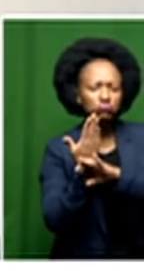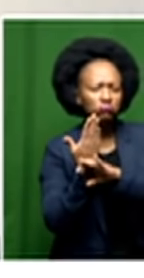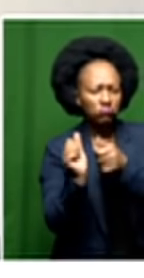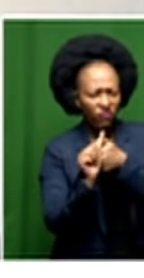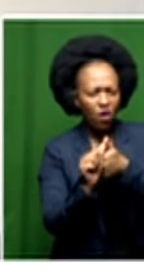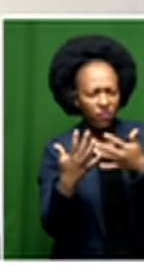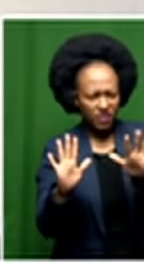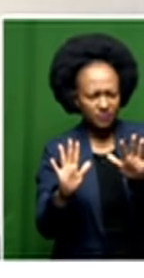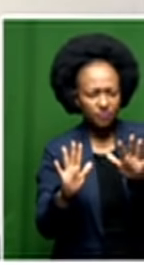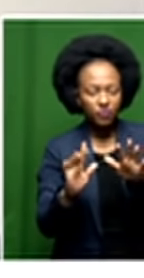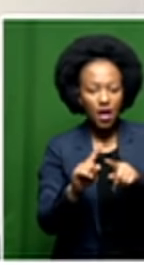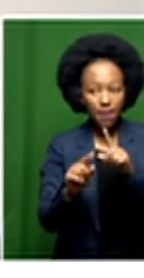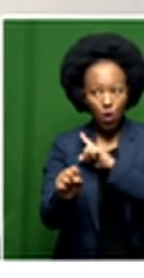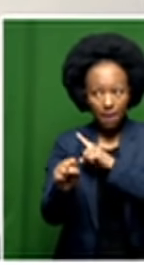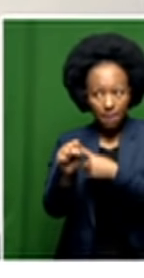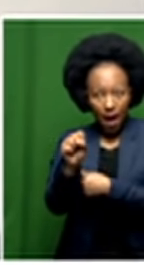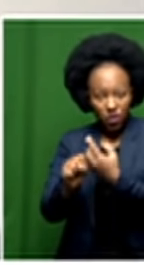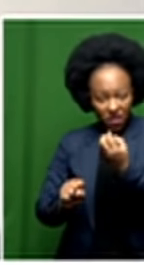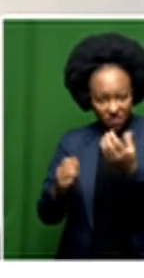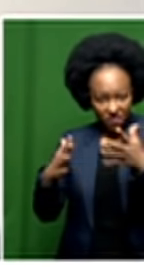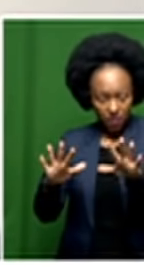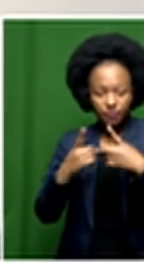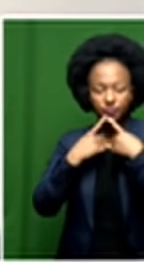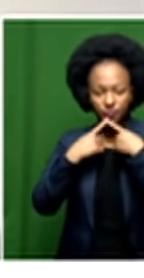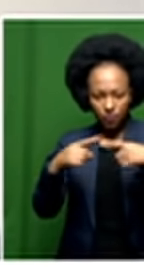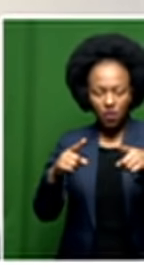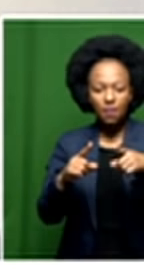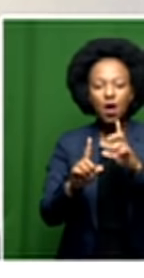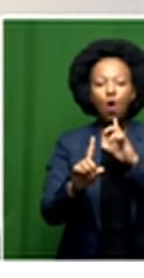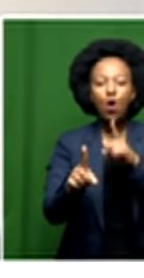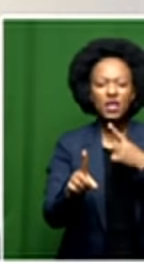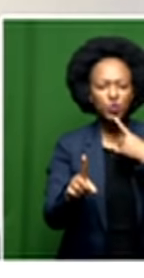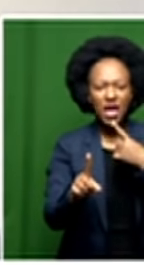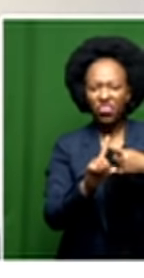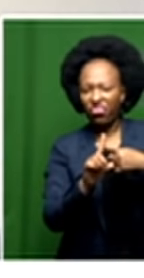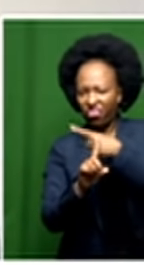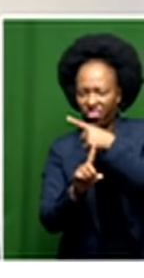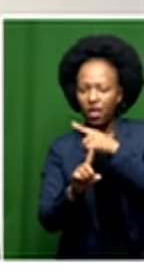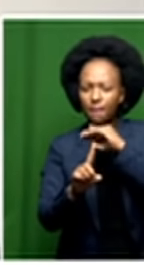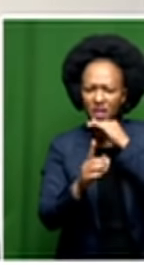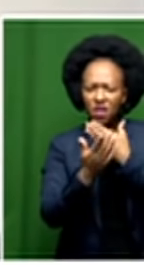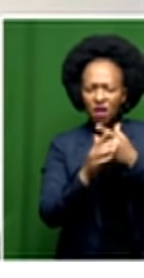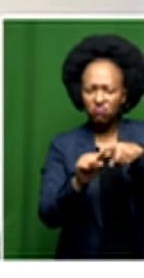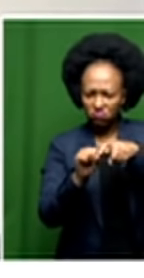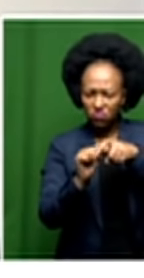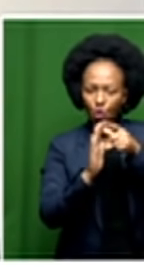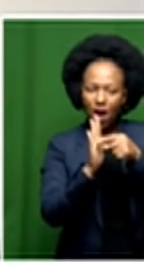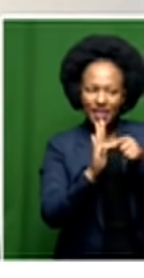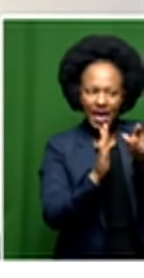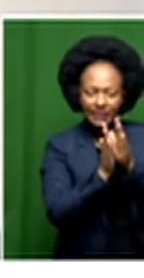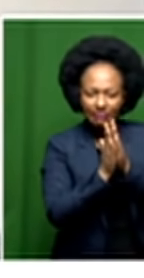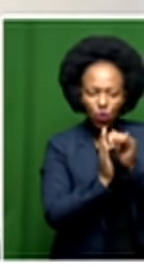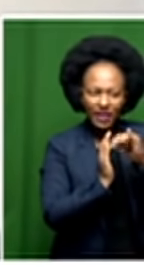their powers, once they have made that declaration, to suspend the order of invalidity, and they can suspend it to the date that the